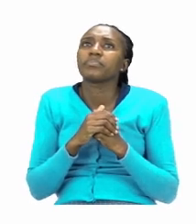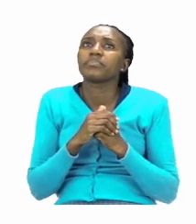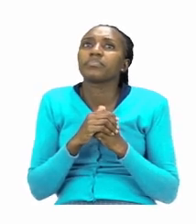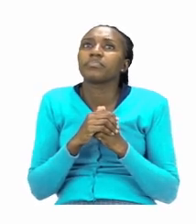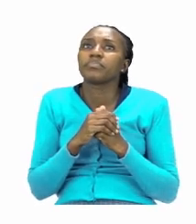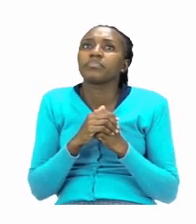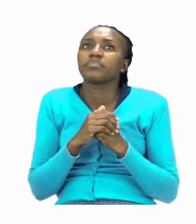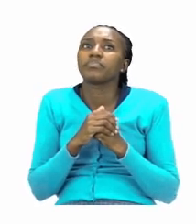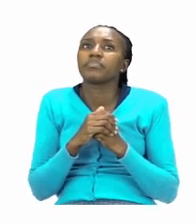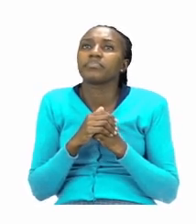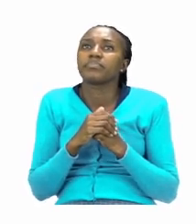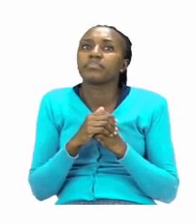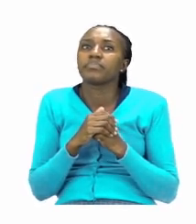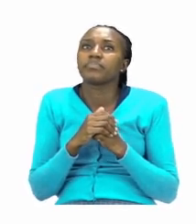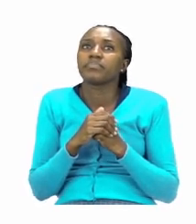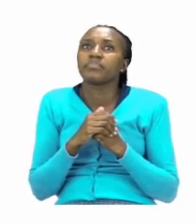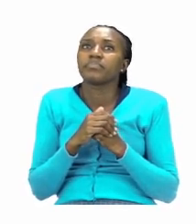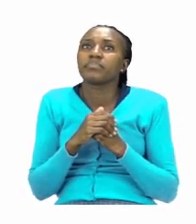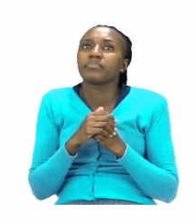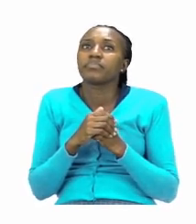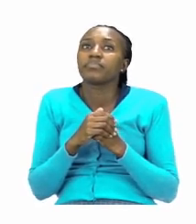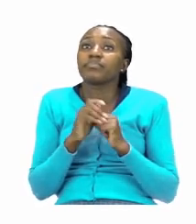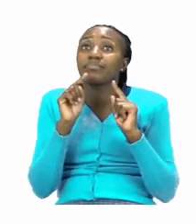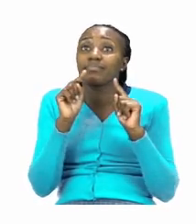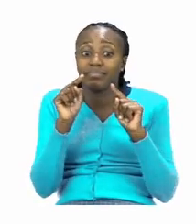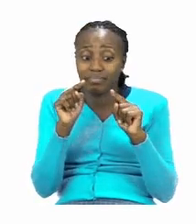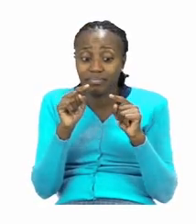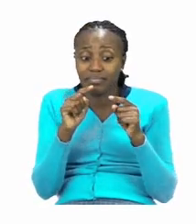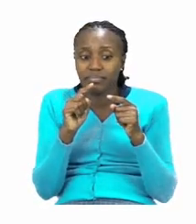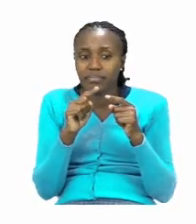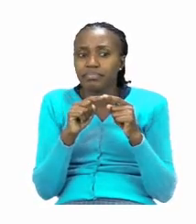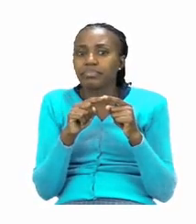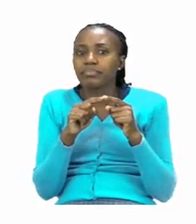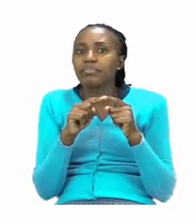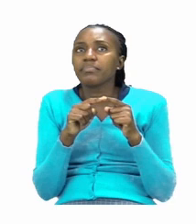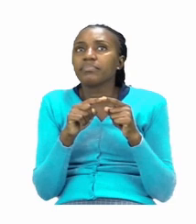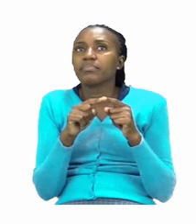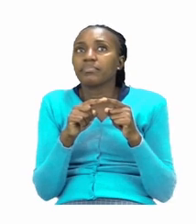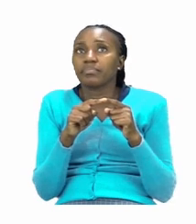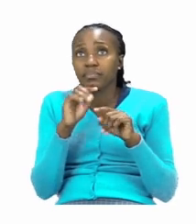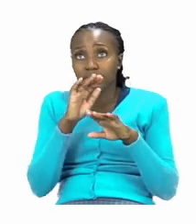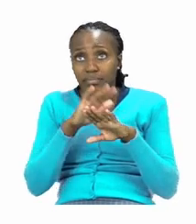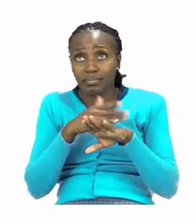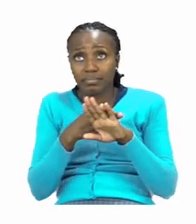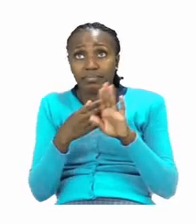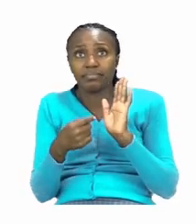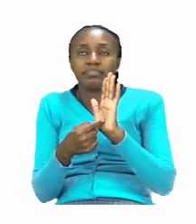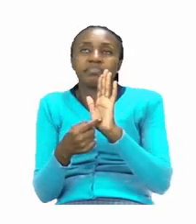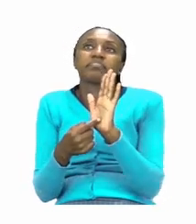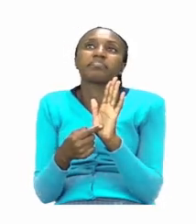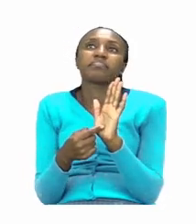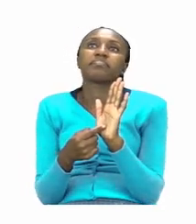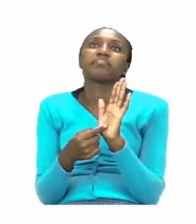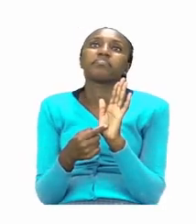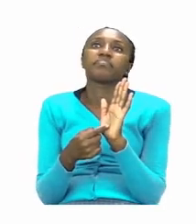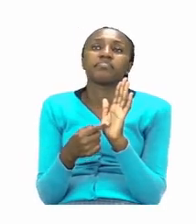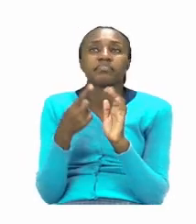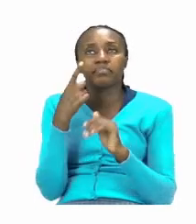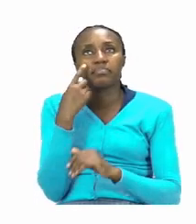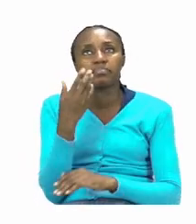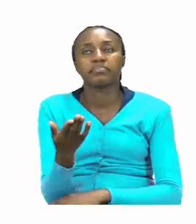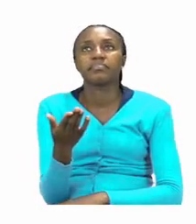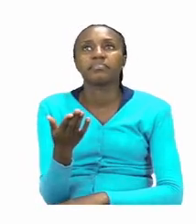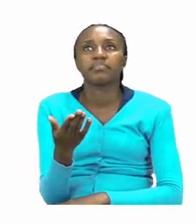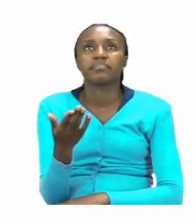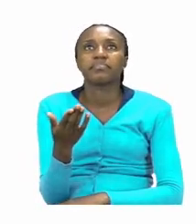apples? For this one, we're going to use my bar graph to try and find the answer. So let's take a look at